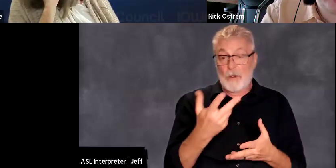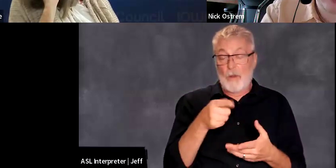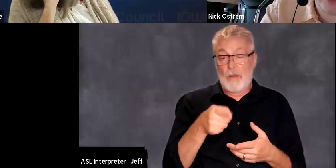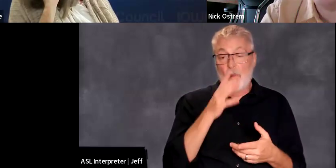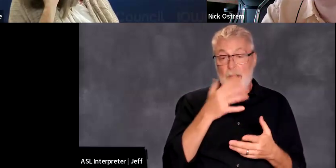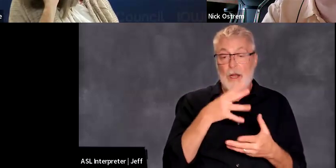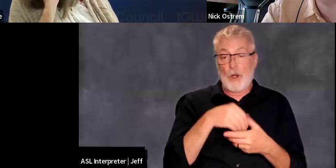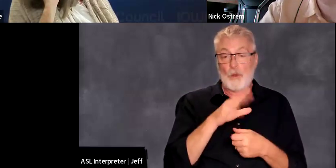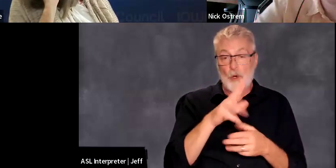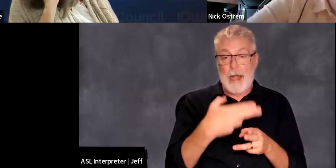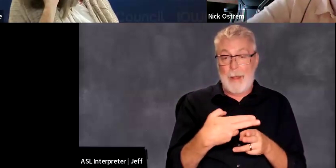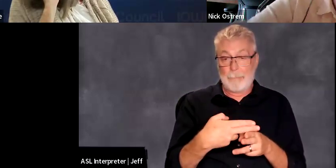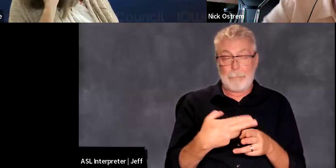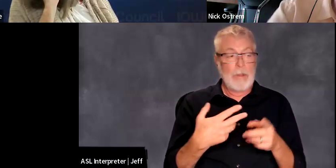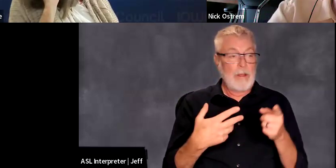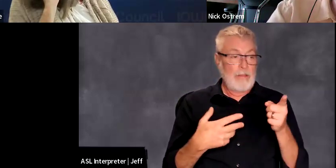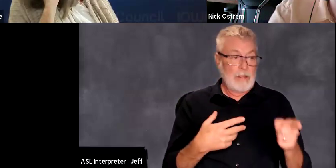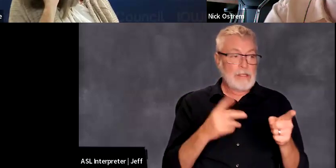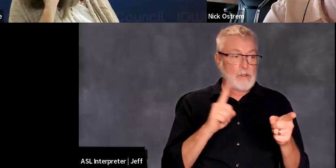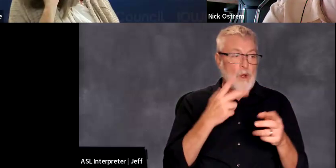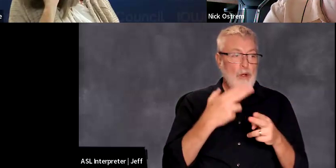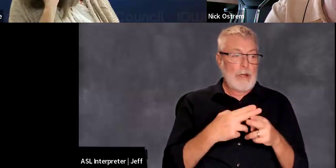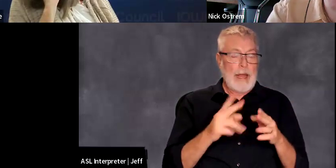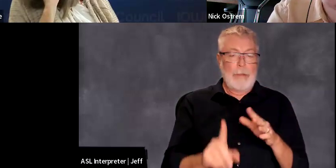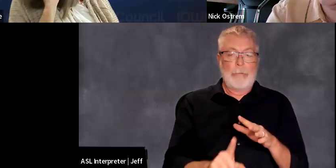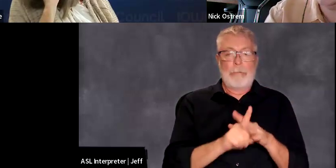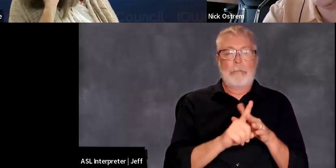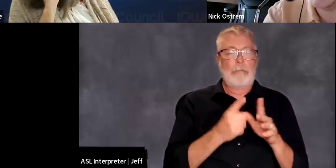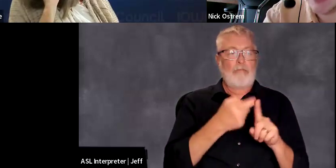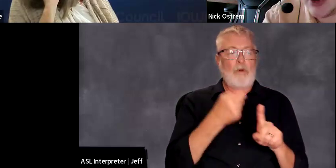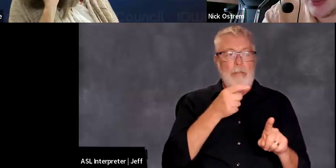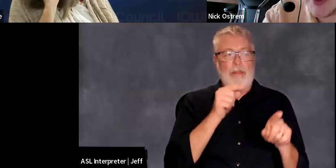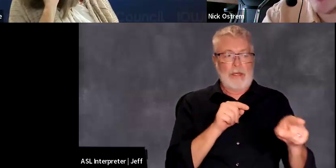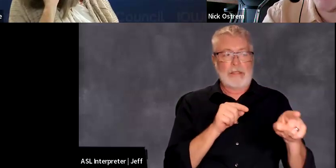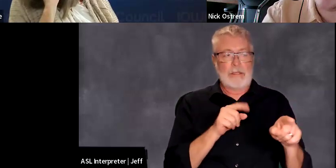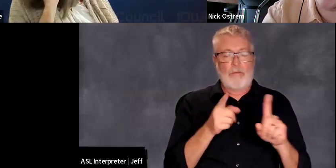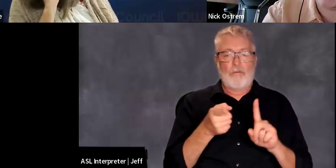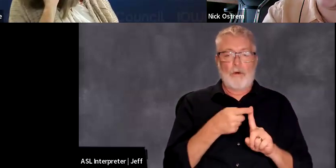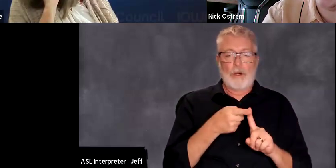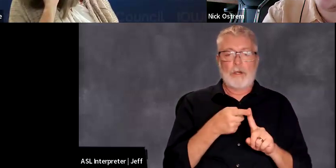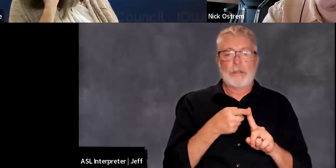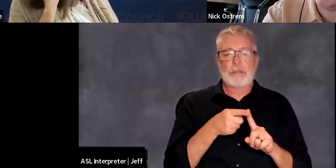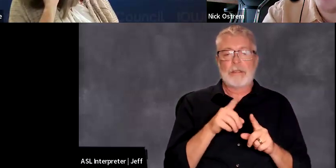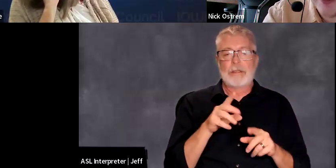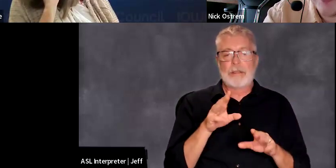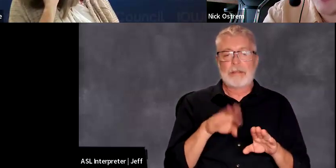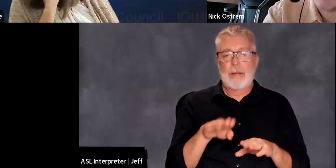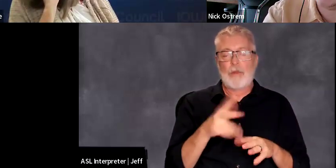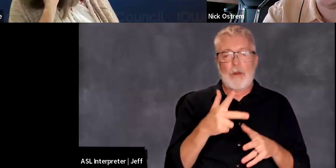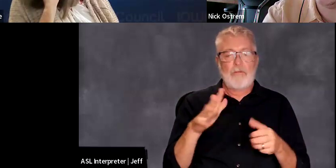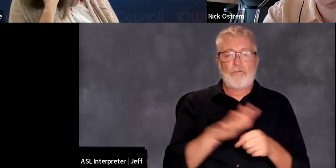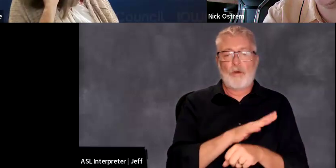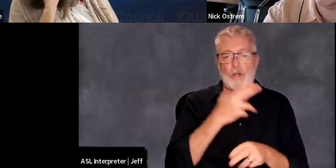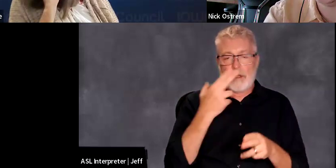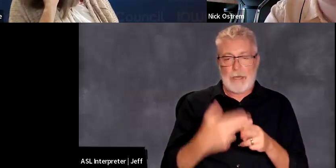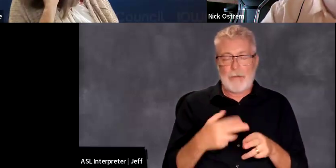have your name on them, this is where that name actually comes from. So the first thing you want to put down in step 3 is your name, full name. So